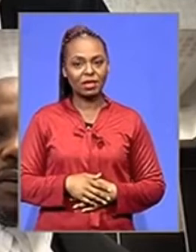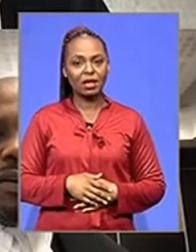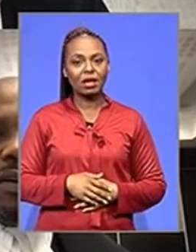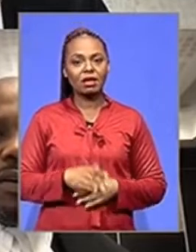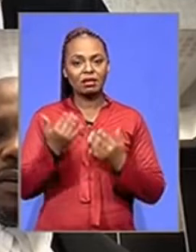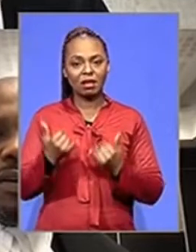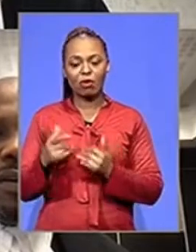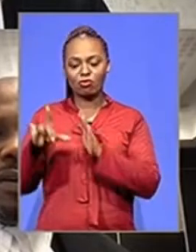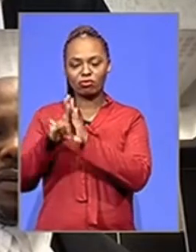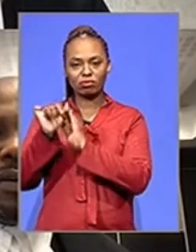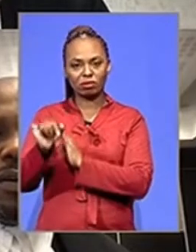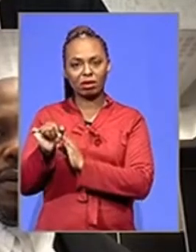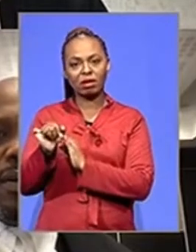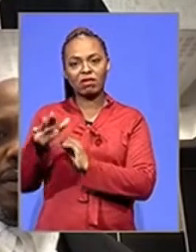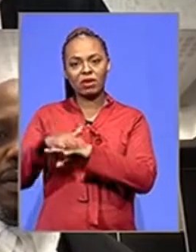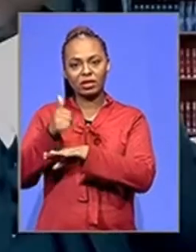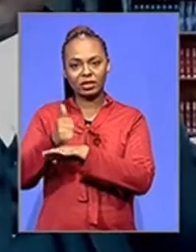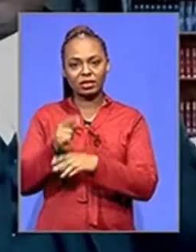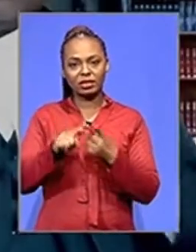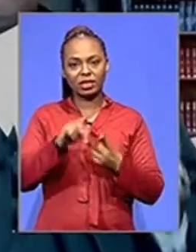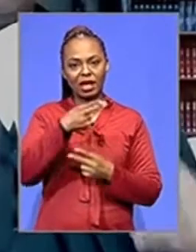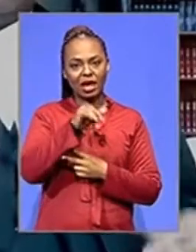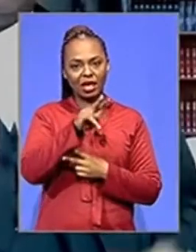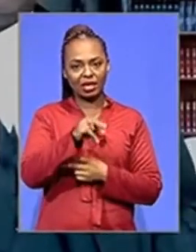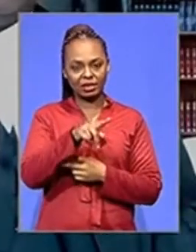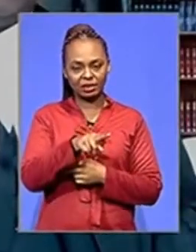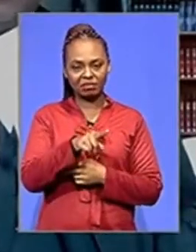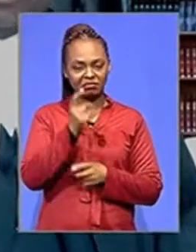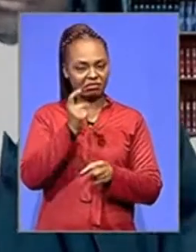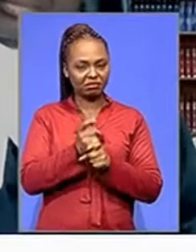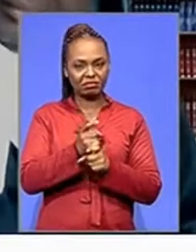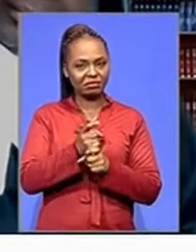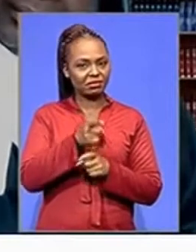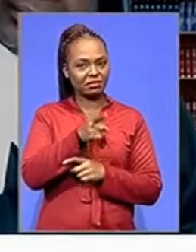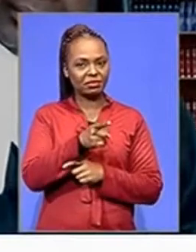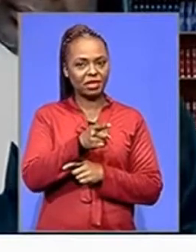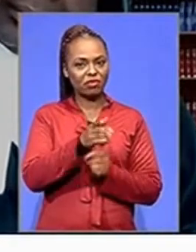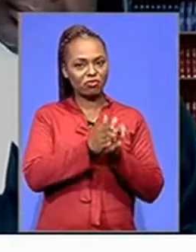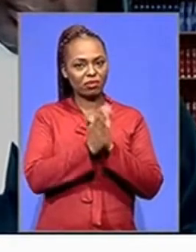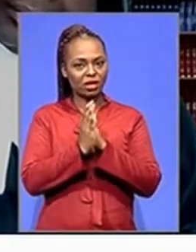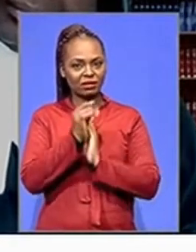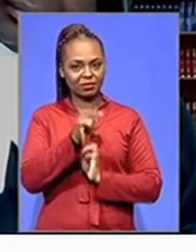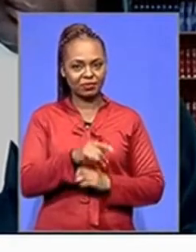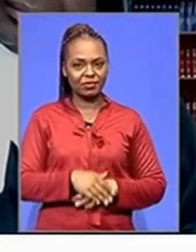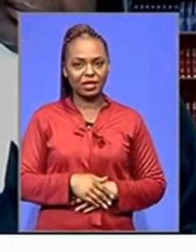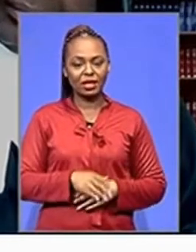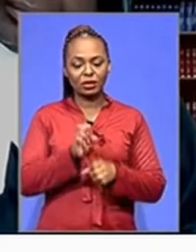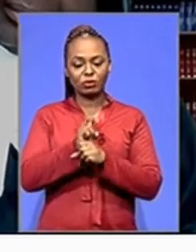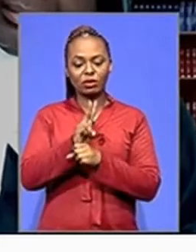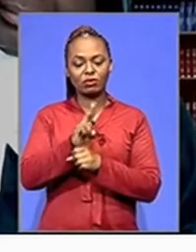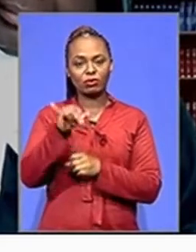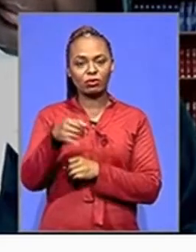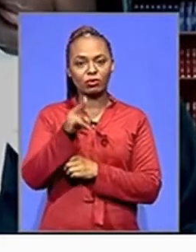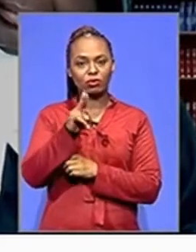komišene le foundation ya Helen Suzman. When the Constitutional Court set the matter down for the 12th of July,